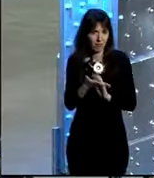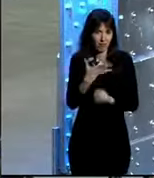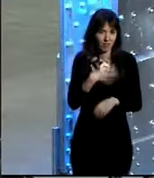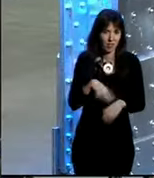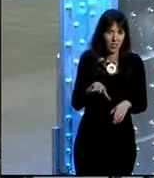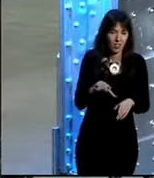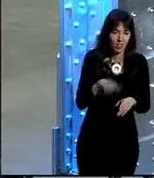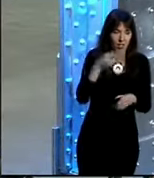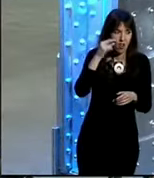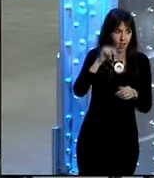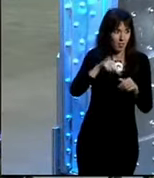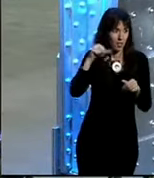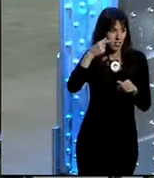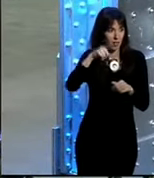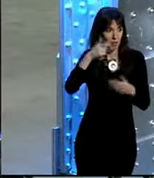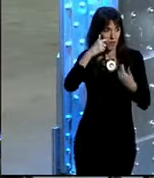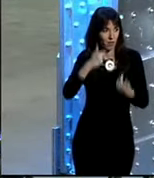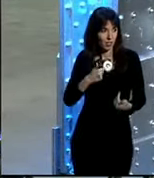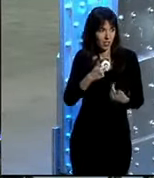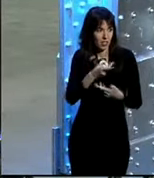about. We are talking about new